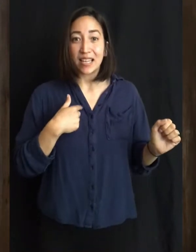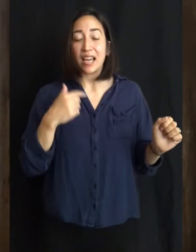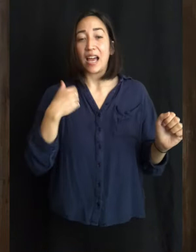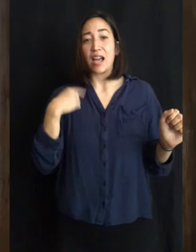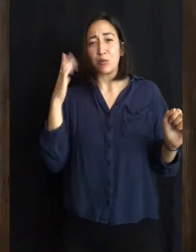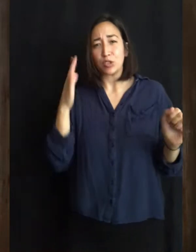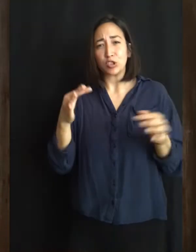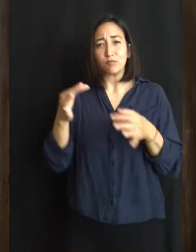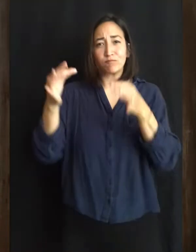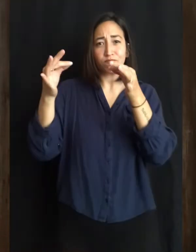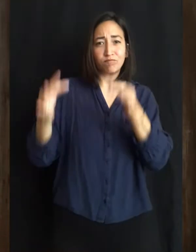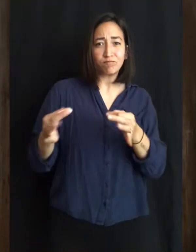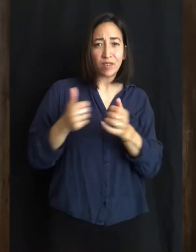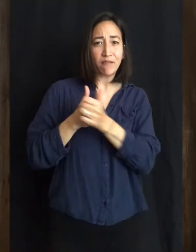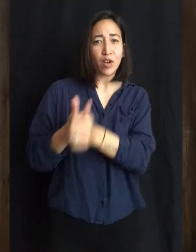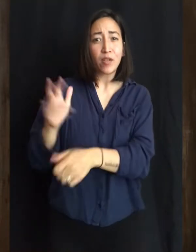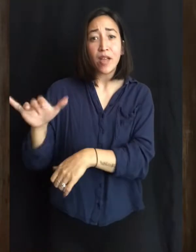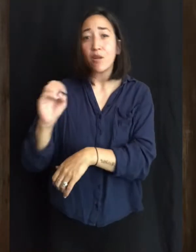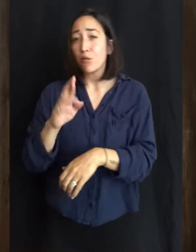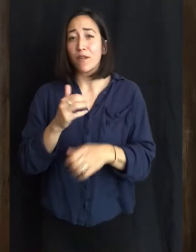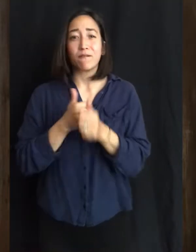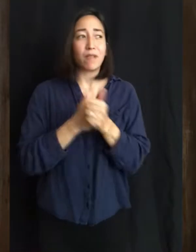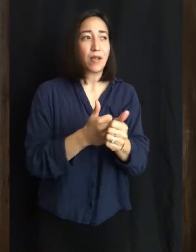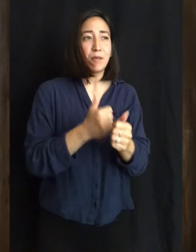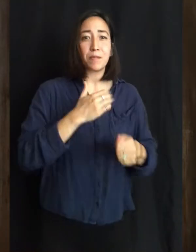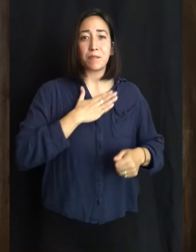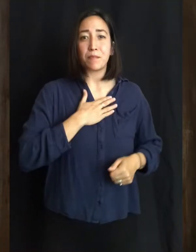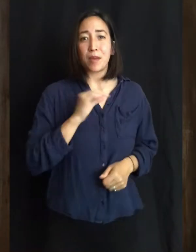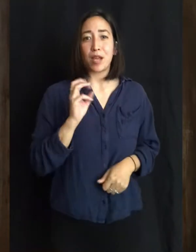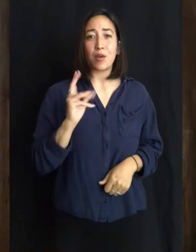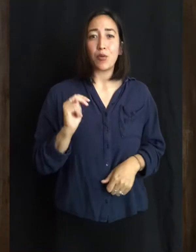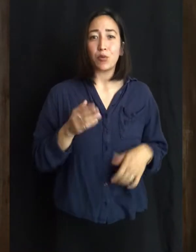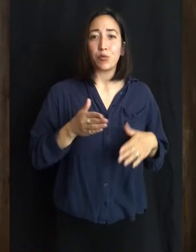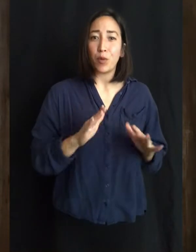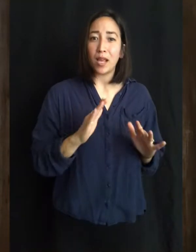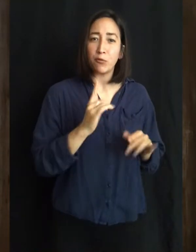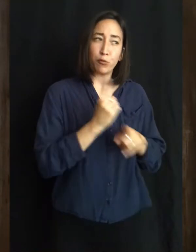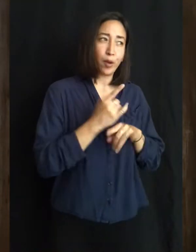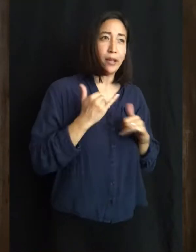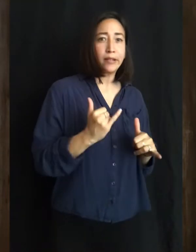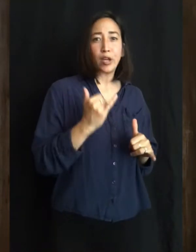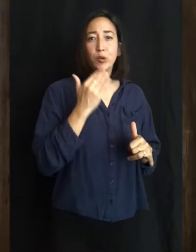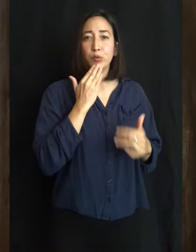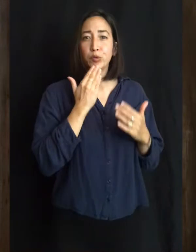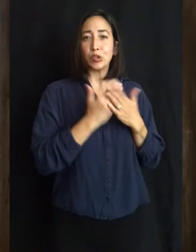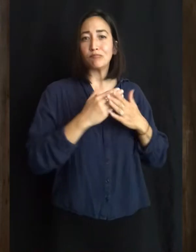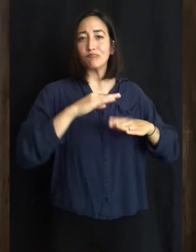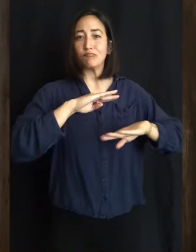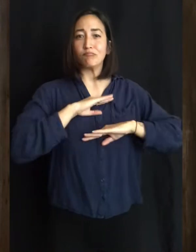will and my own way in order to have in the moment what I think is good?